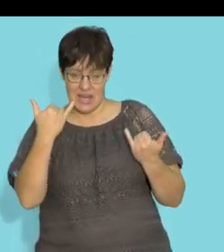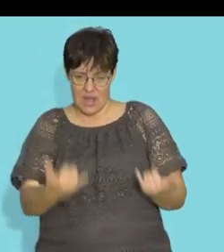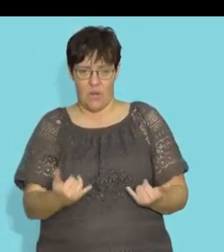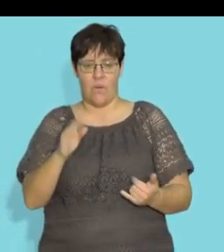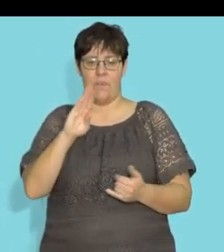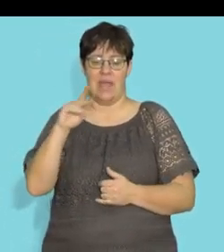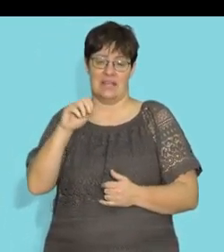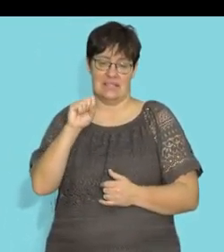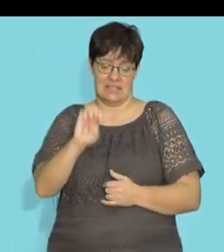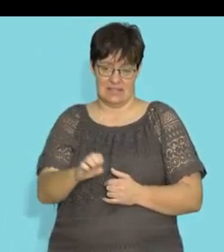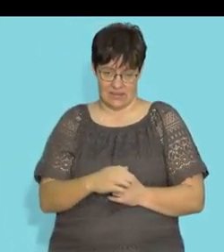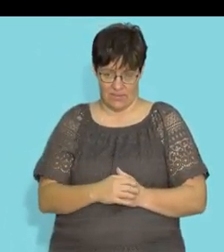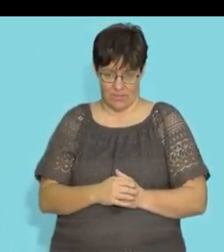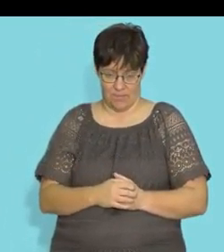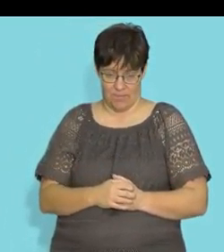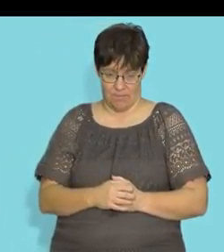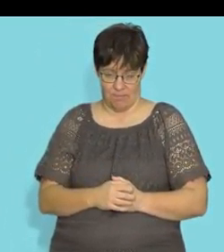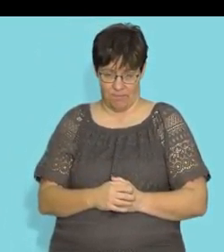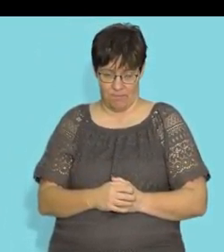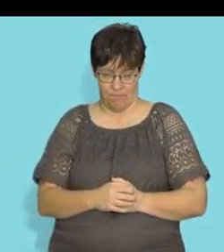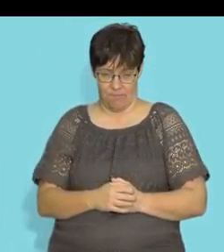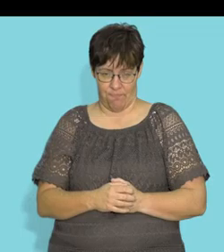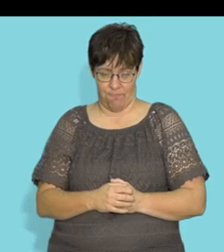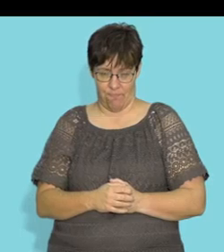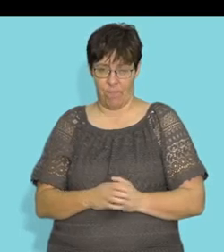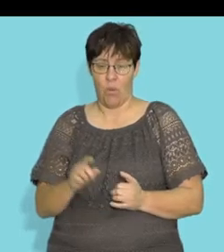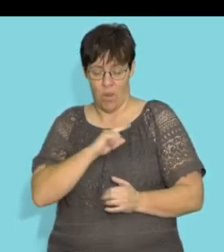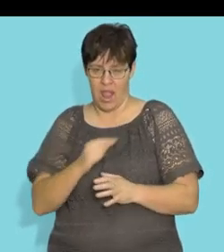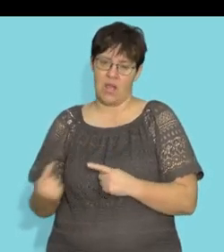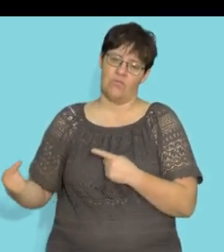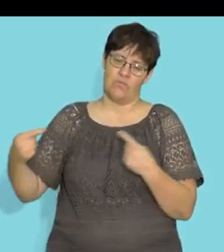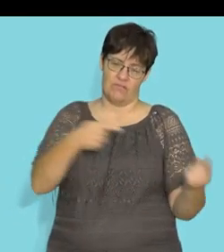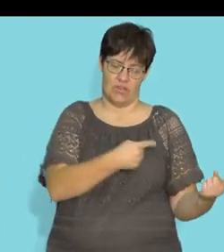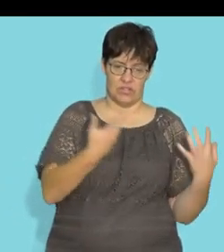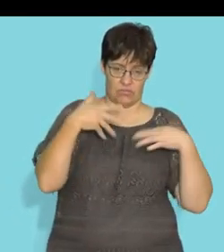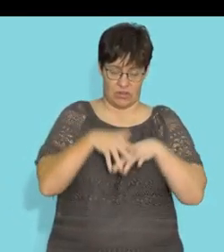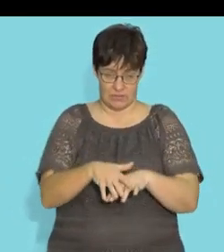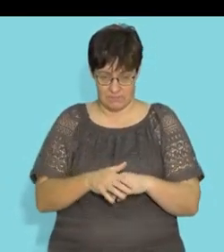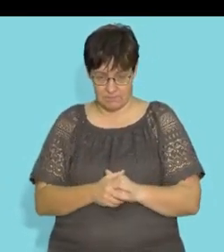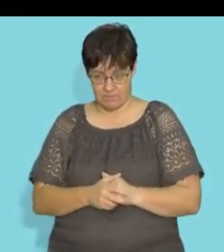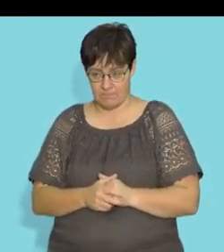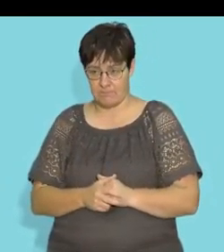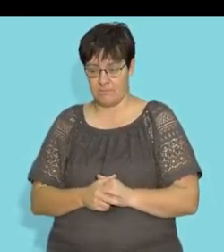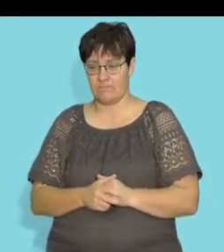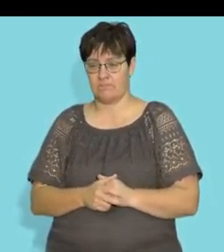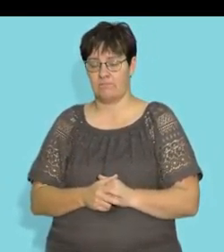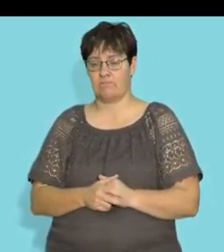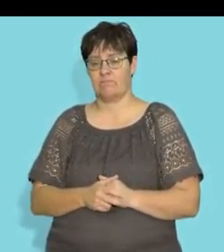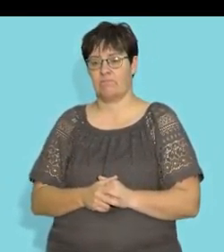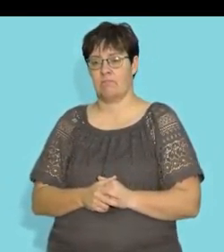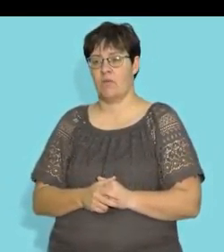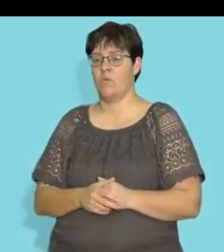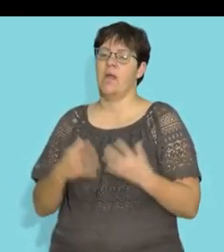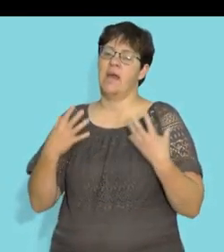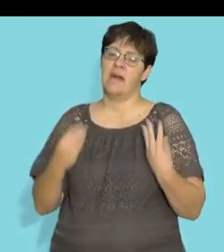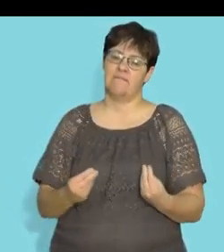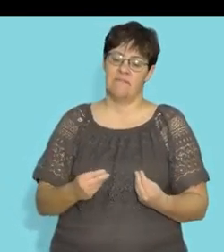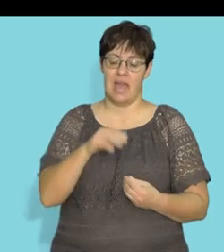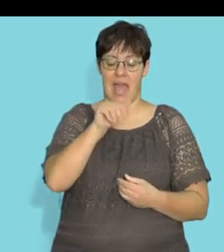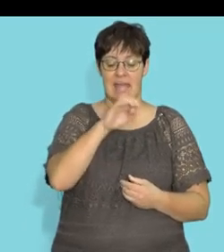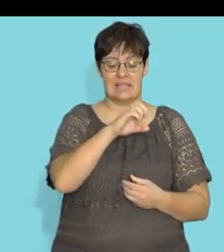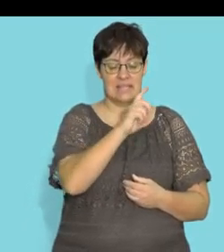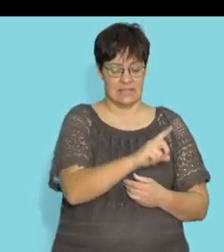makes the hydronium ion an acid in the reverse reaction. And because chloride accepts the